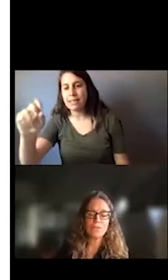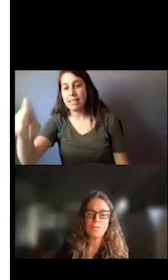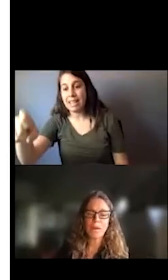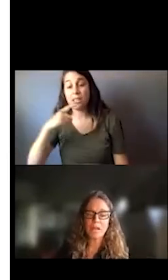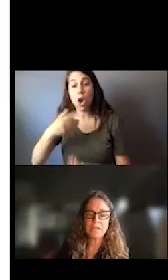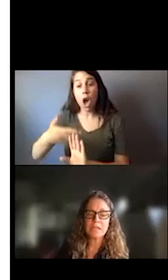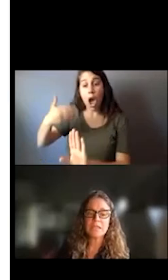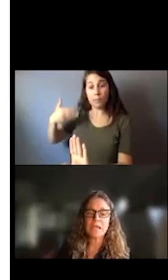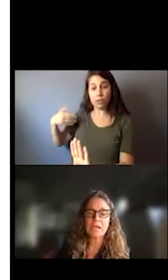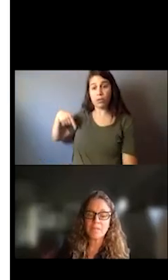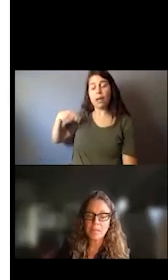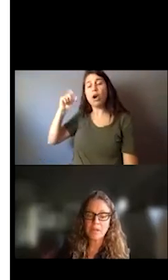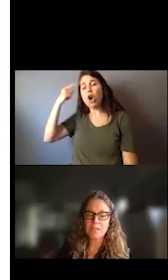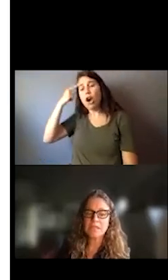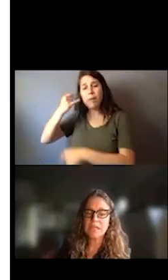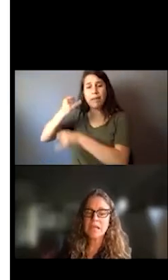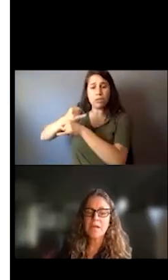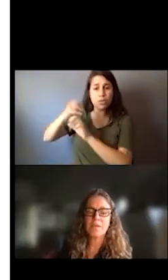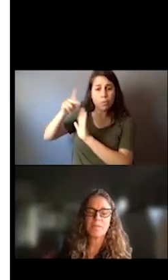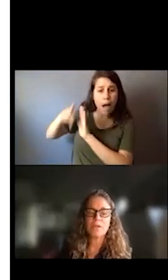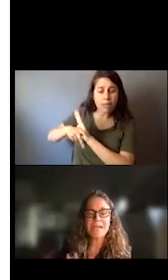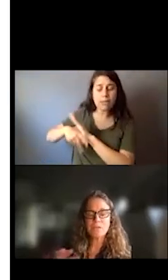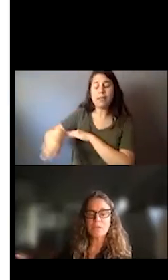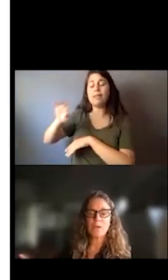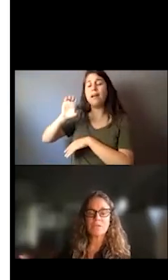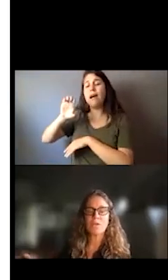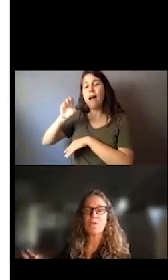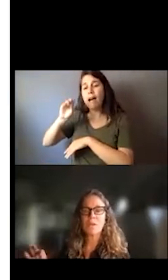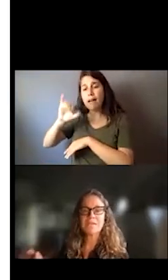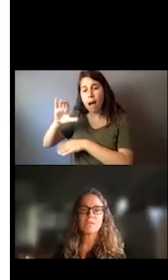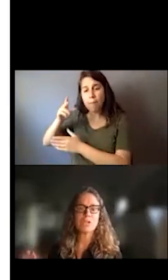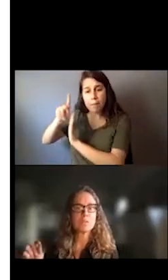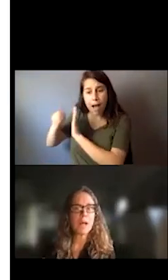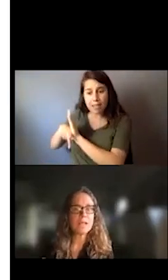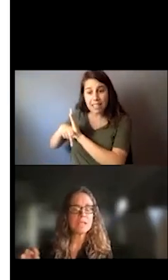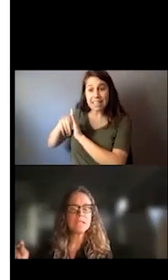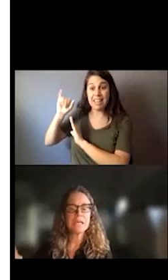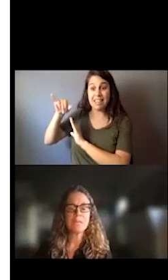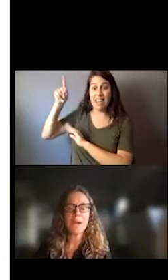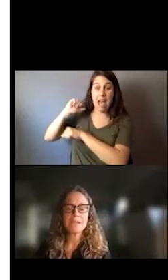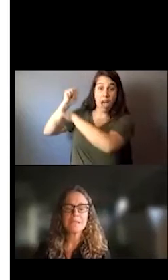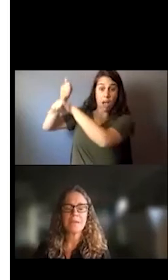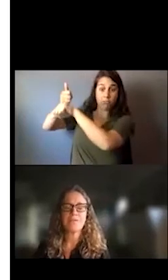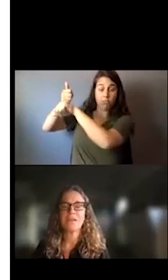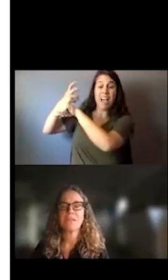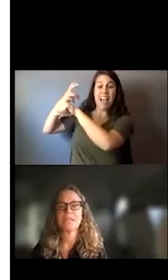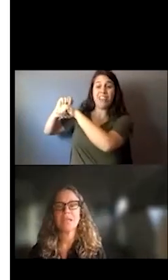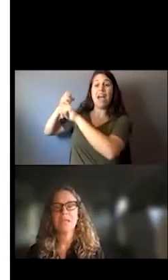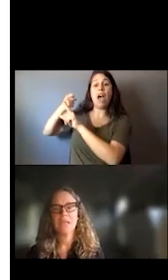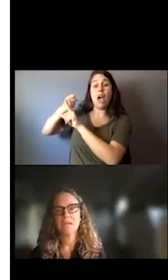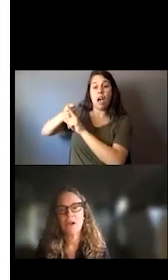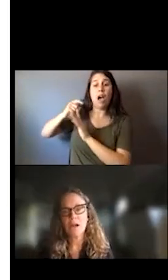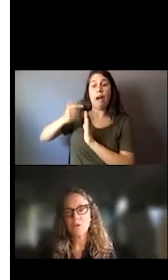government, institutional policies, economic policies, but the more downstream ways are the ways in which those policies and practices